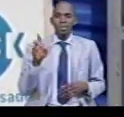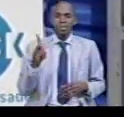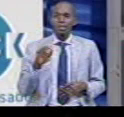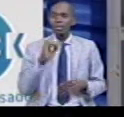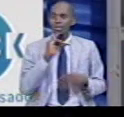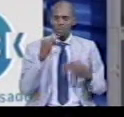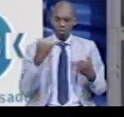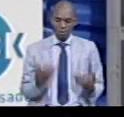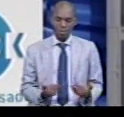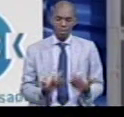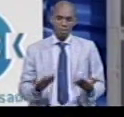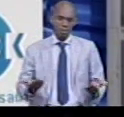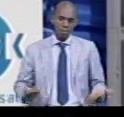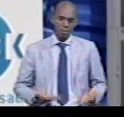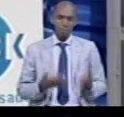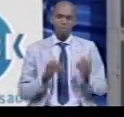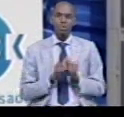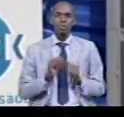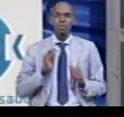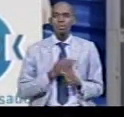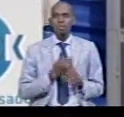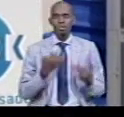tonight.